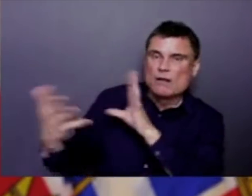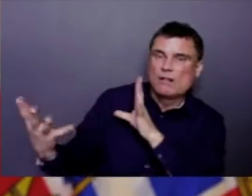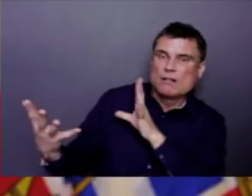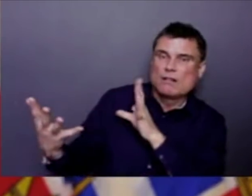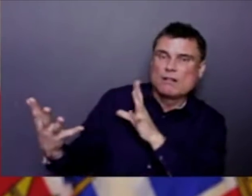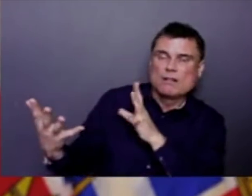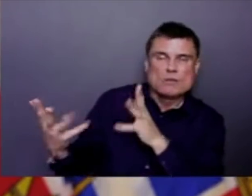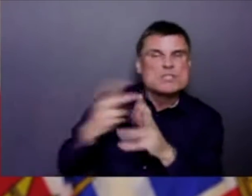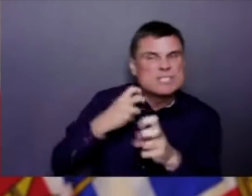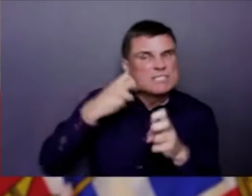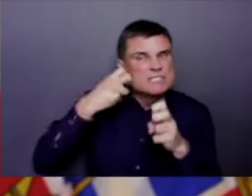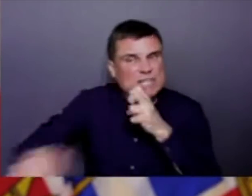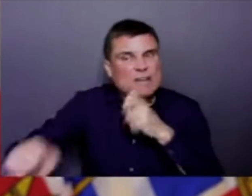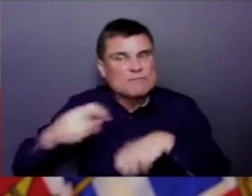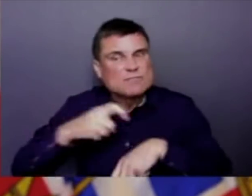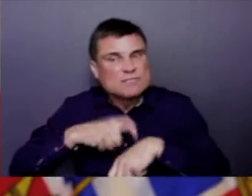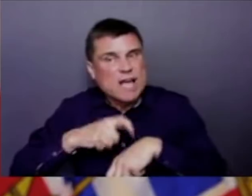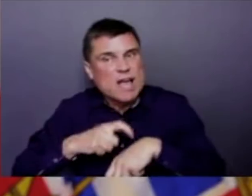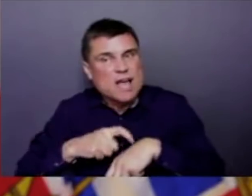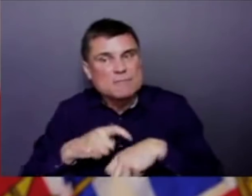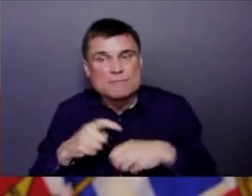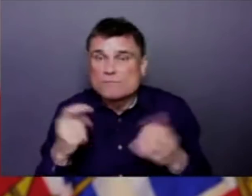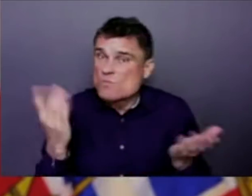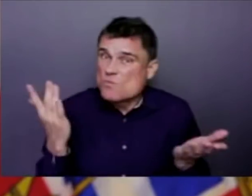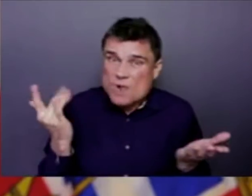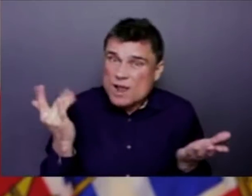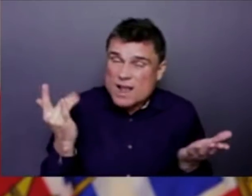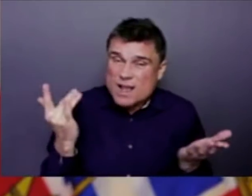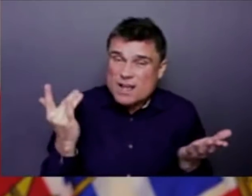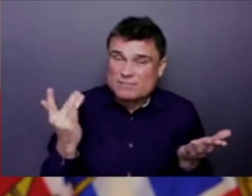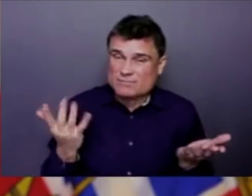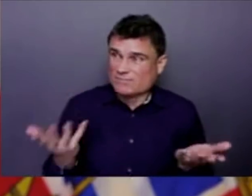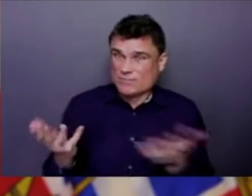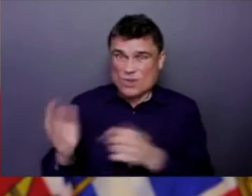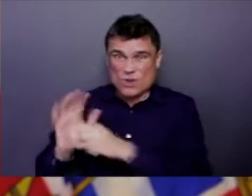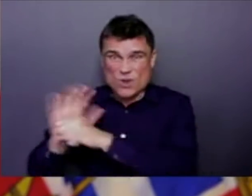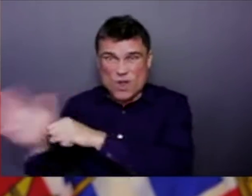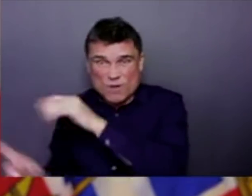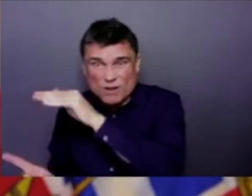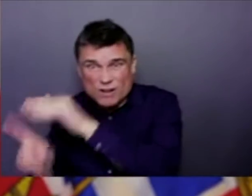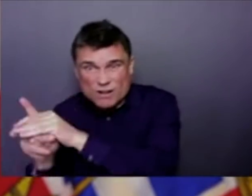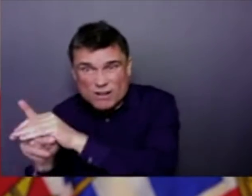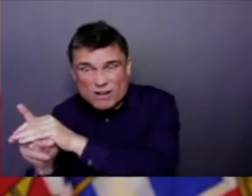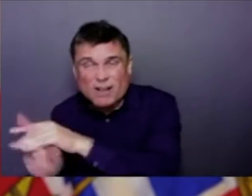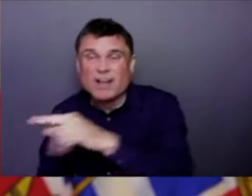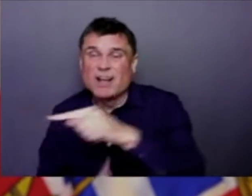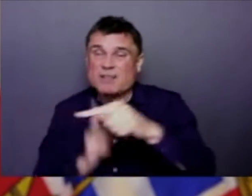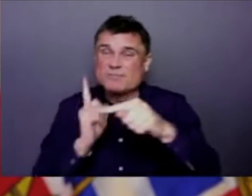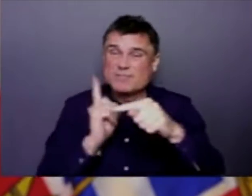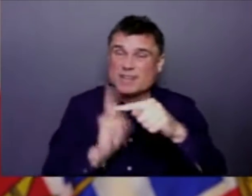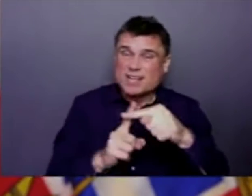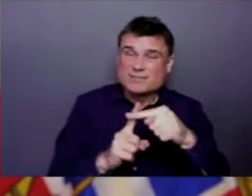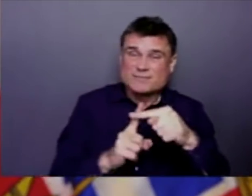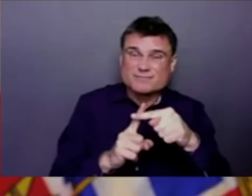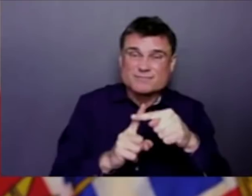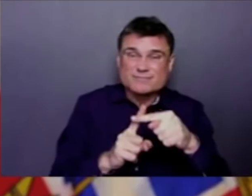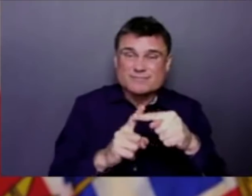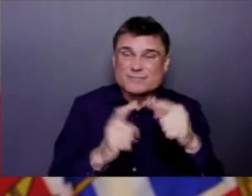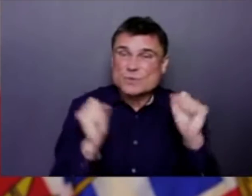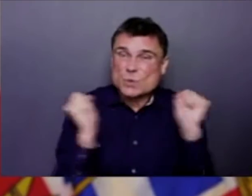because of COVID, but because of the time of year. We mourn with you and feel your loss intensely.